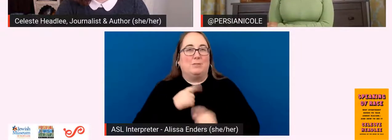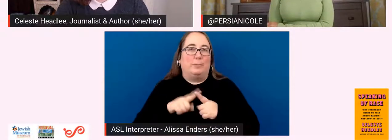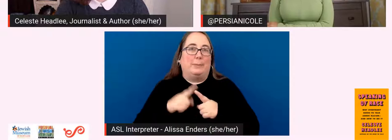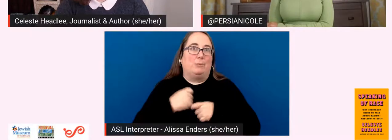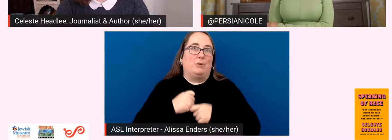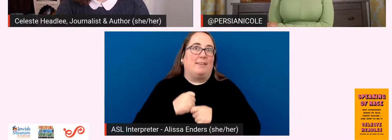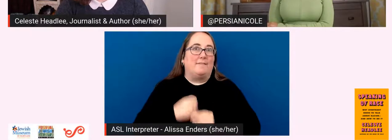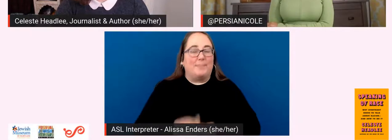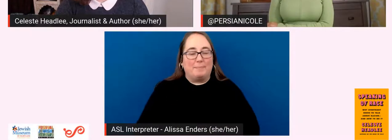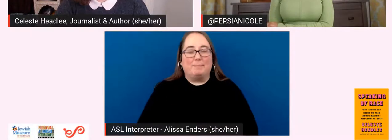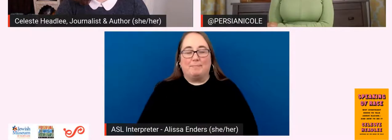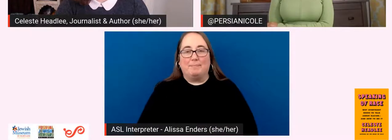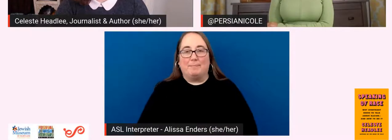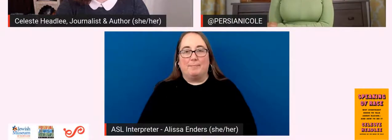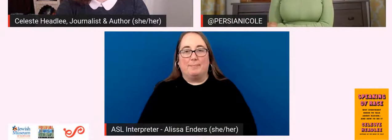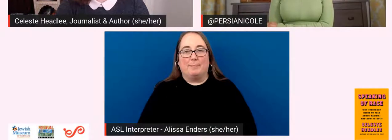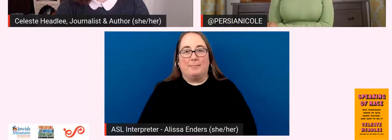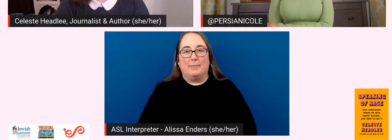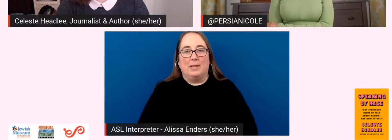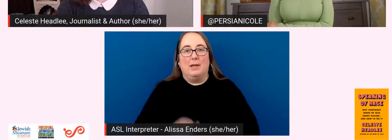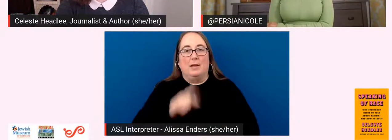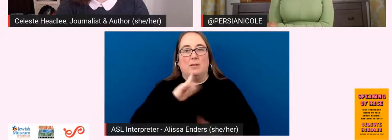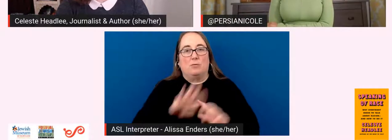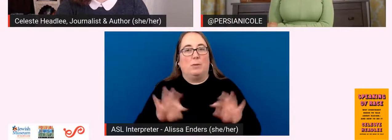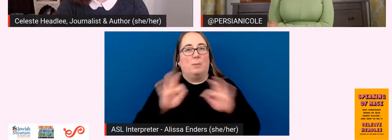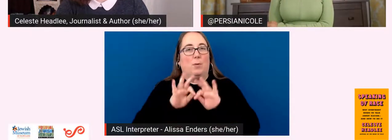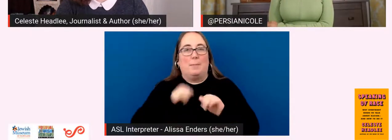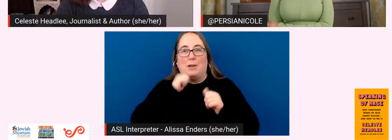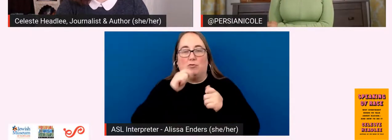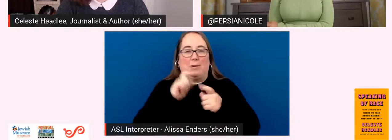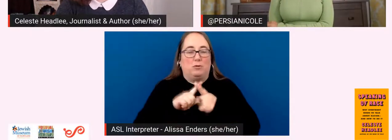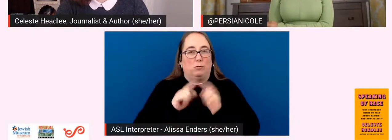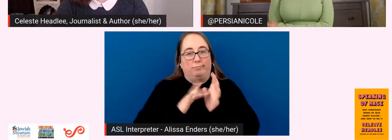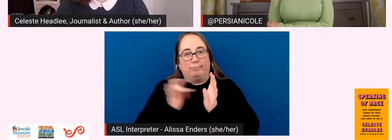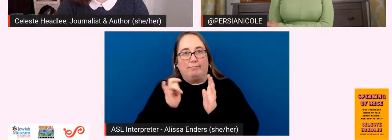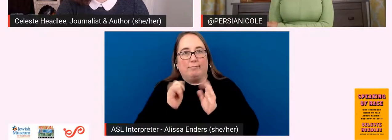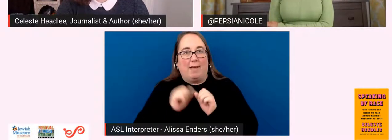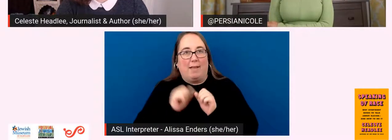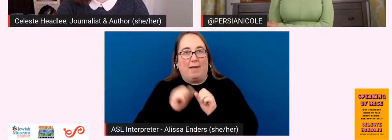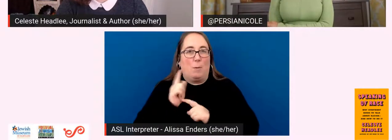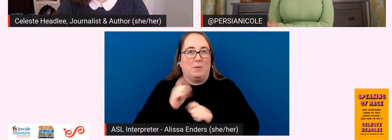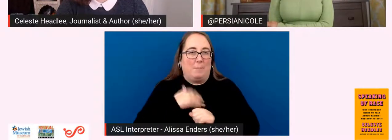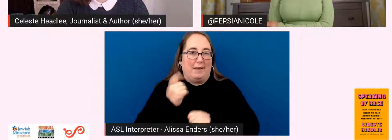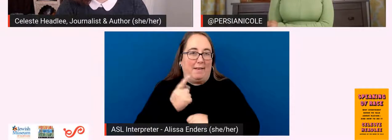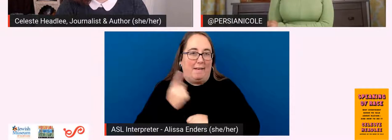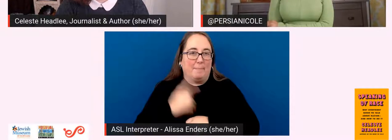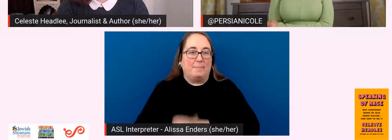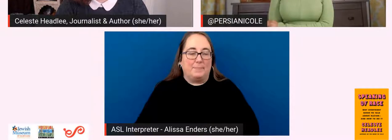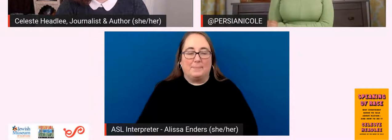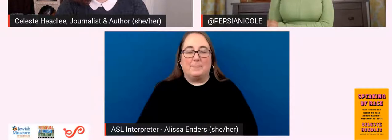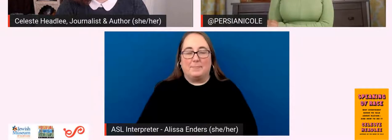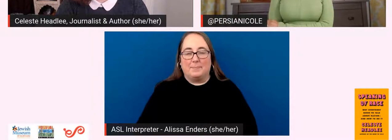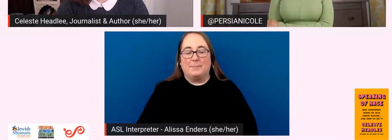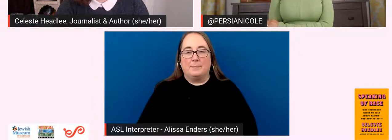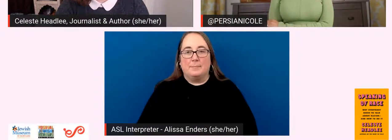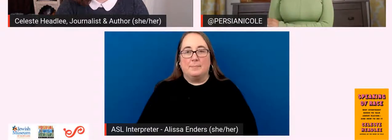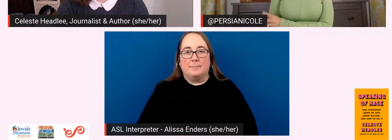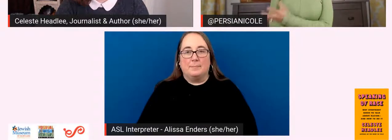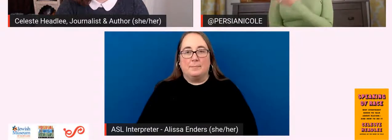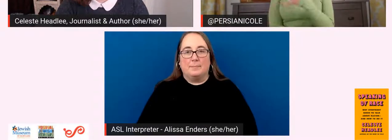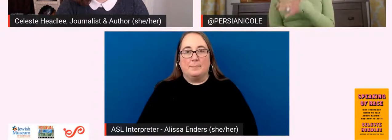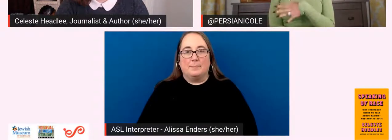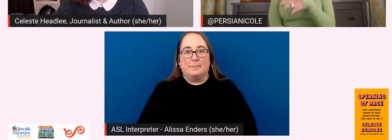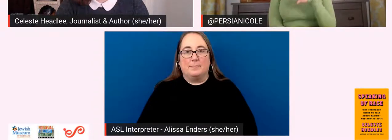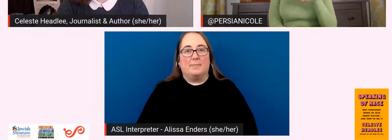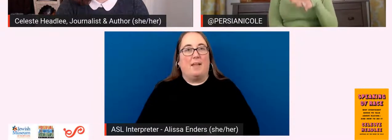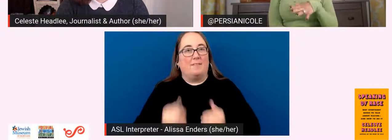productive. That's really important that I'm not trying to leverage every moment of my day. Yeah. And just also having time